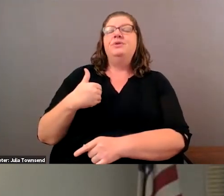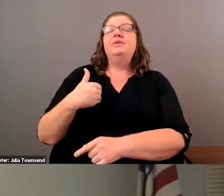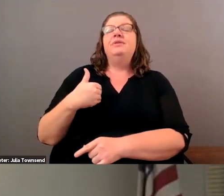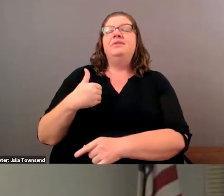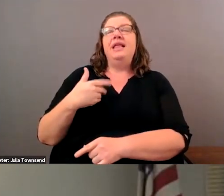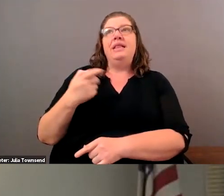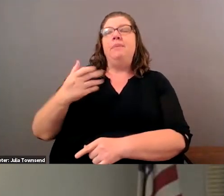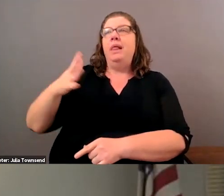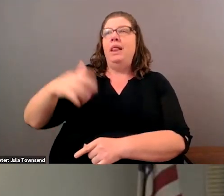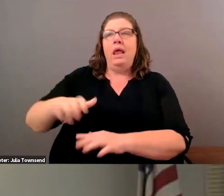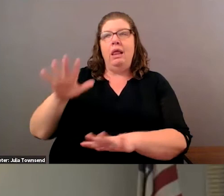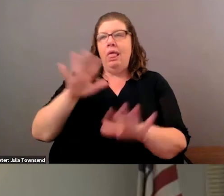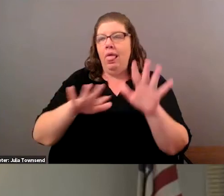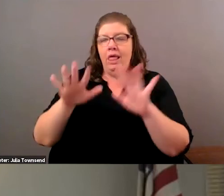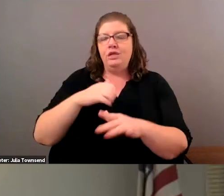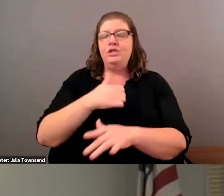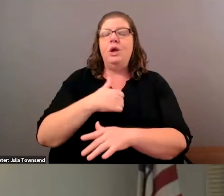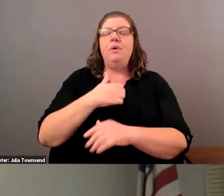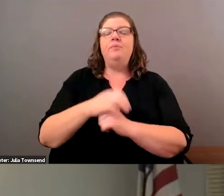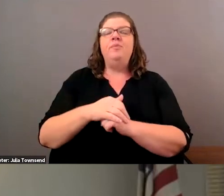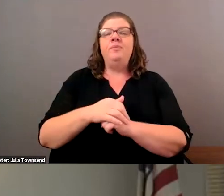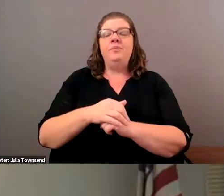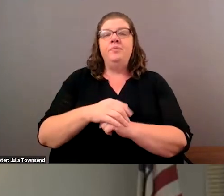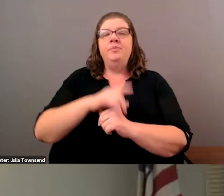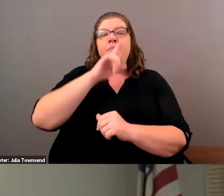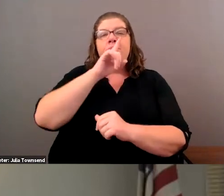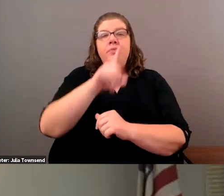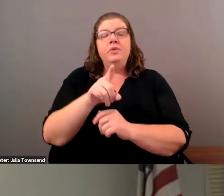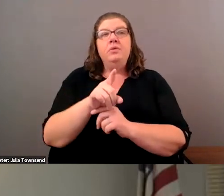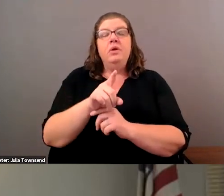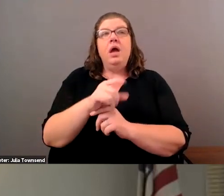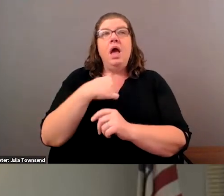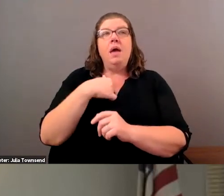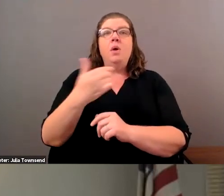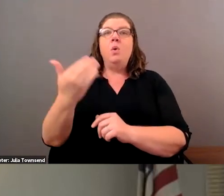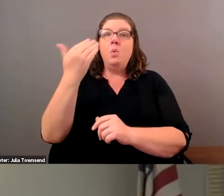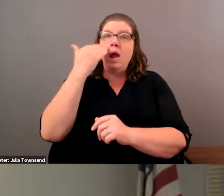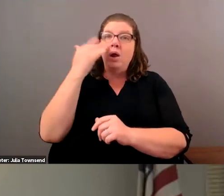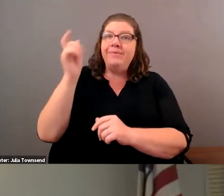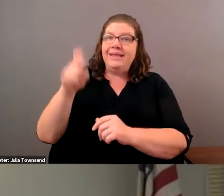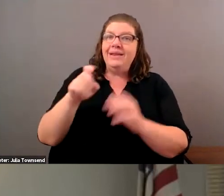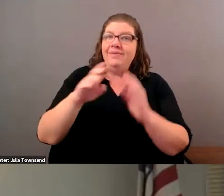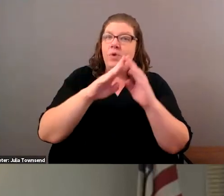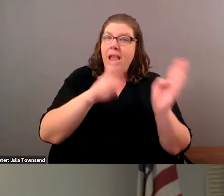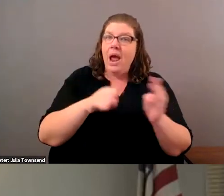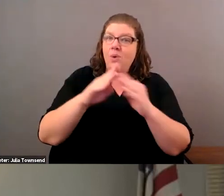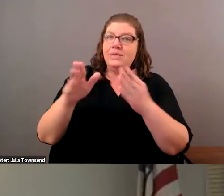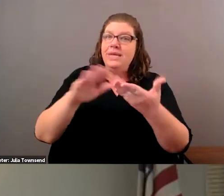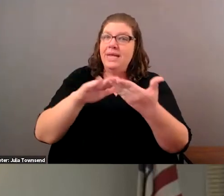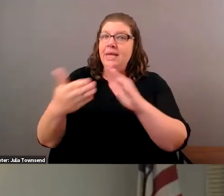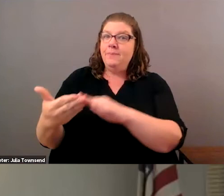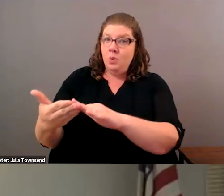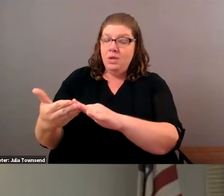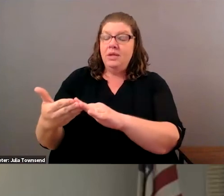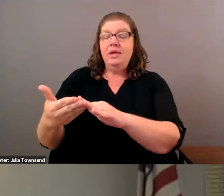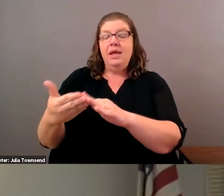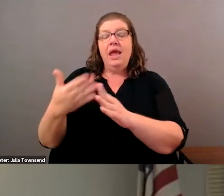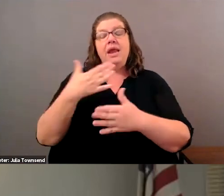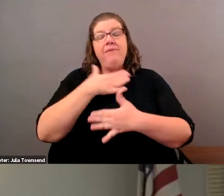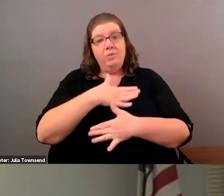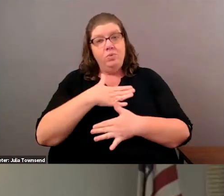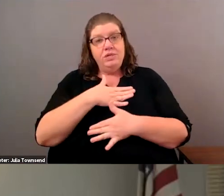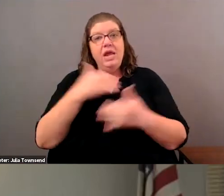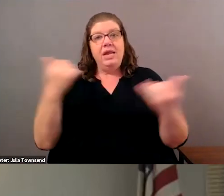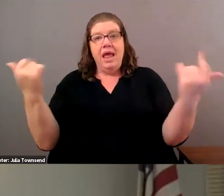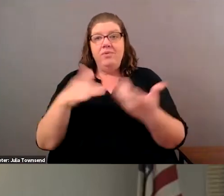late here. And I'm certainly, aware of the need for housing in our community and have appreciated